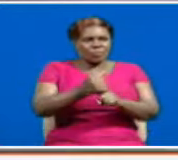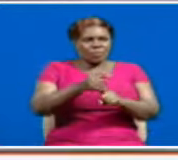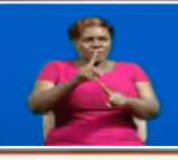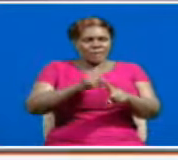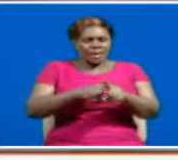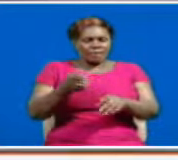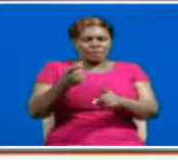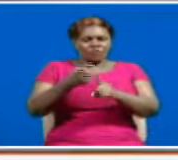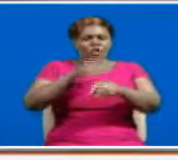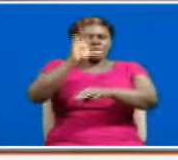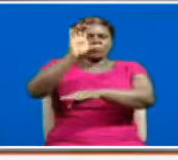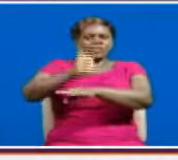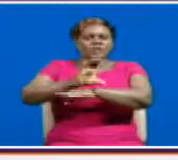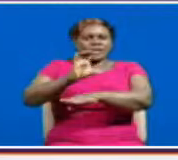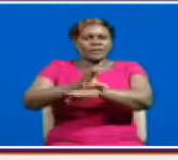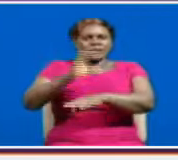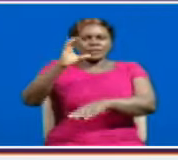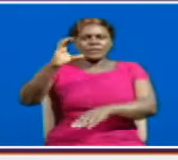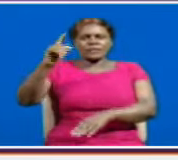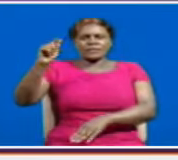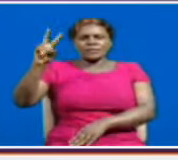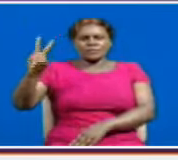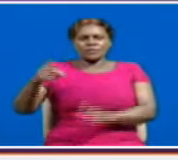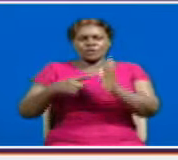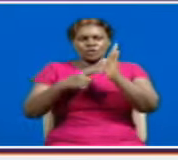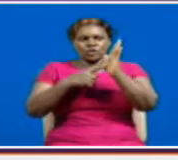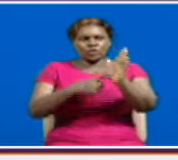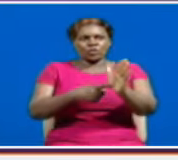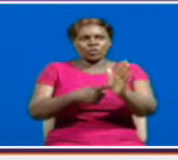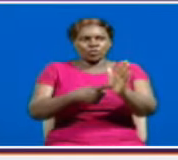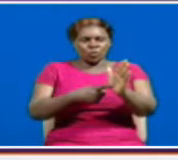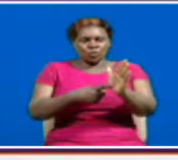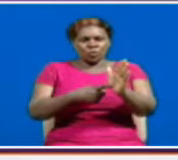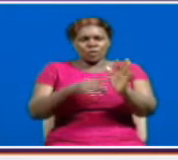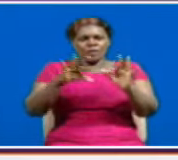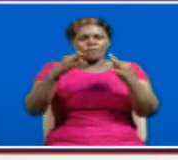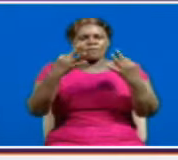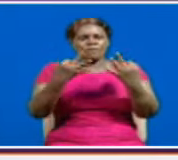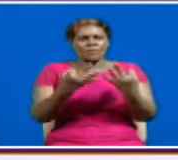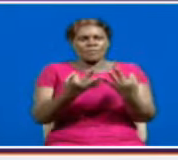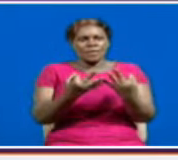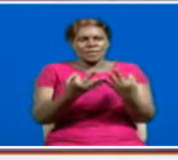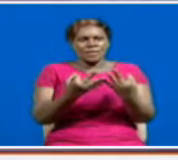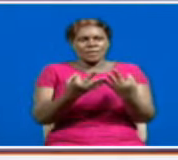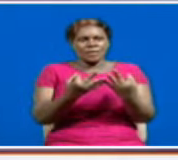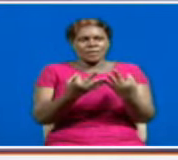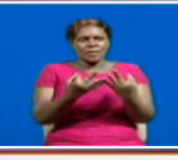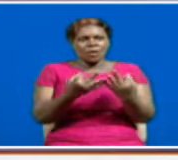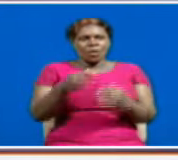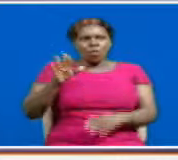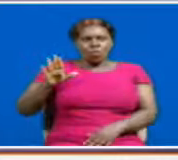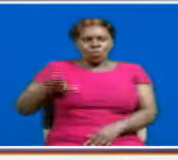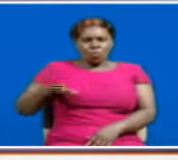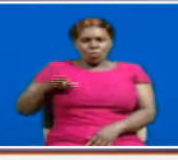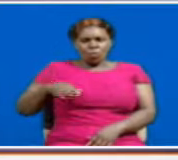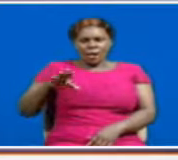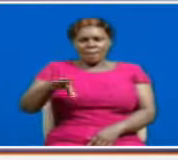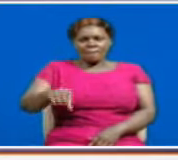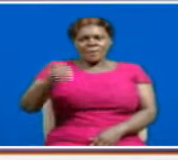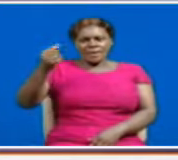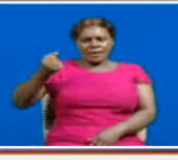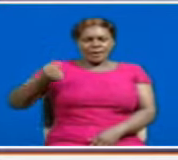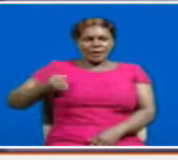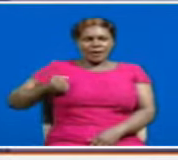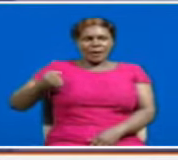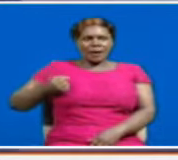way from church. CCTV footage obtained from the apartment the family lives shows an unknown woman taking Joy from